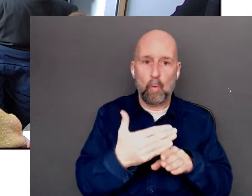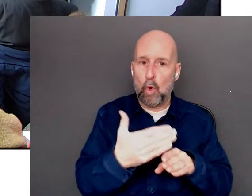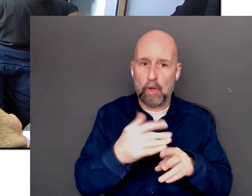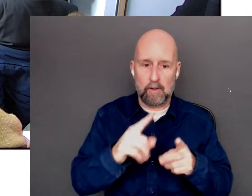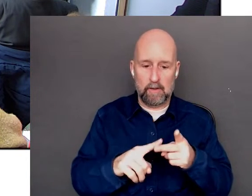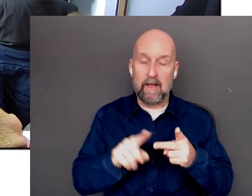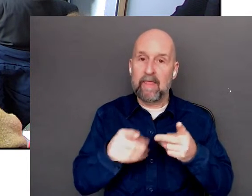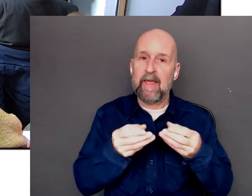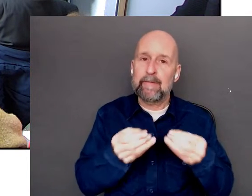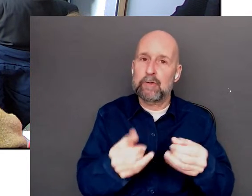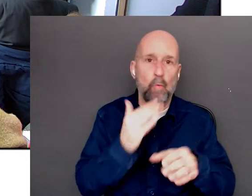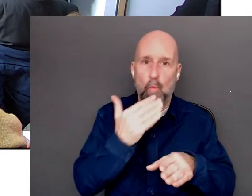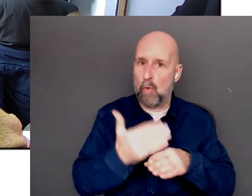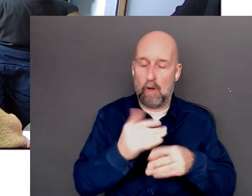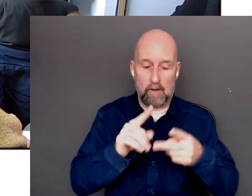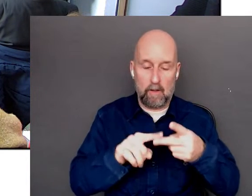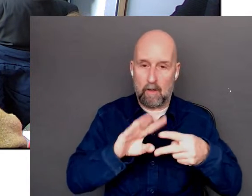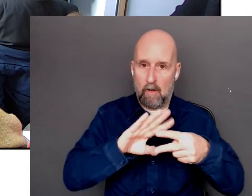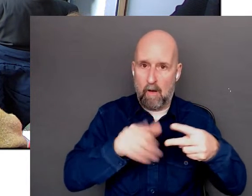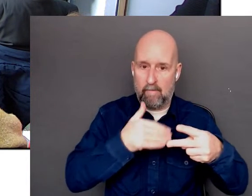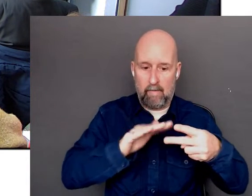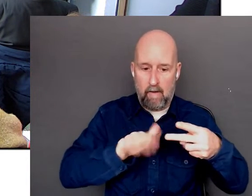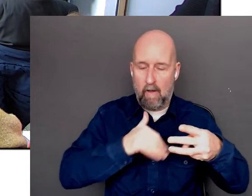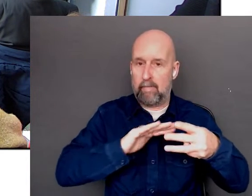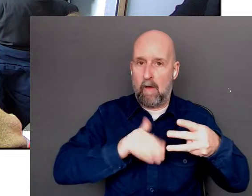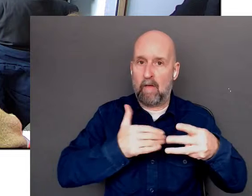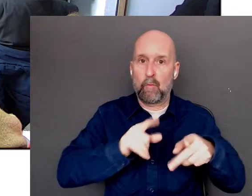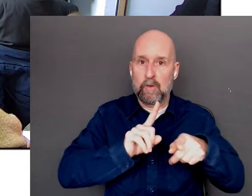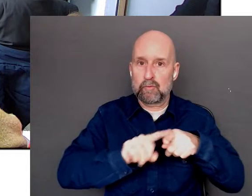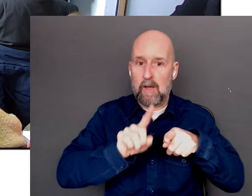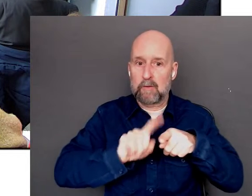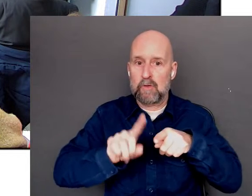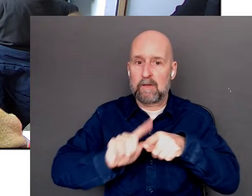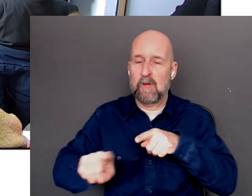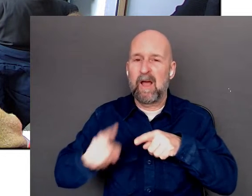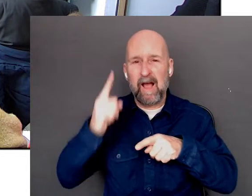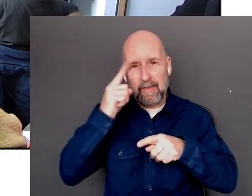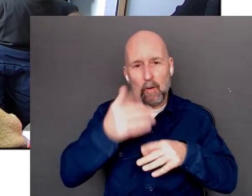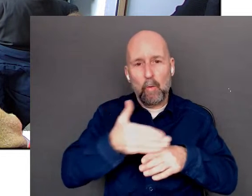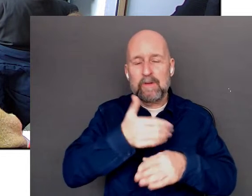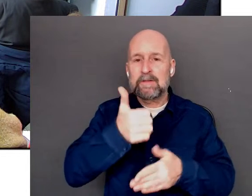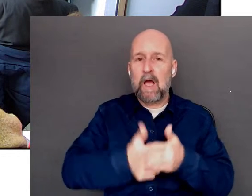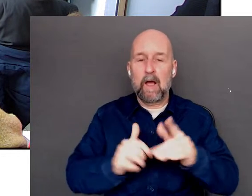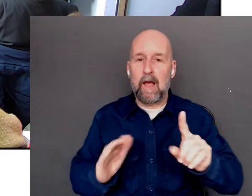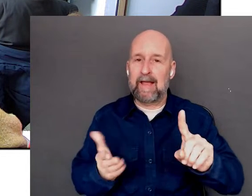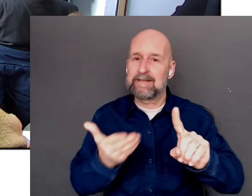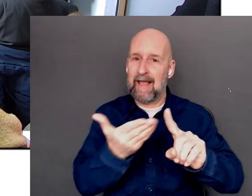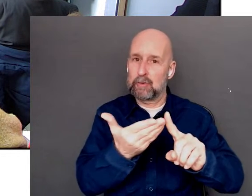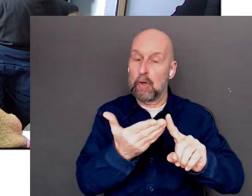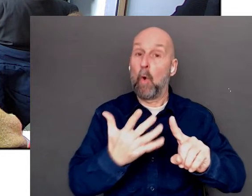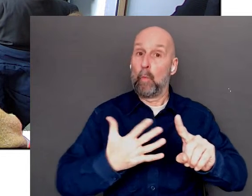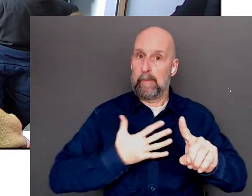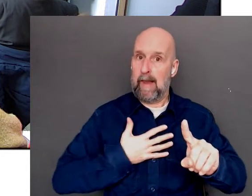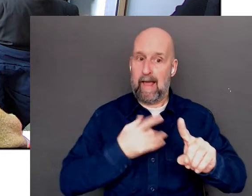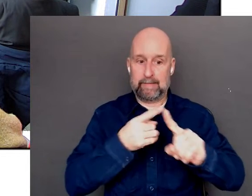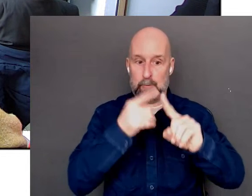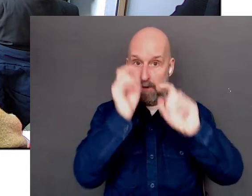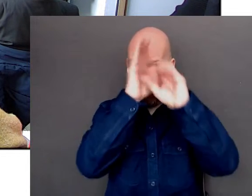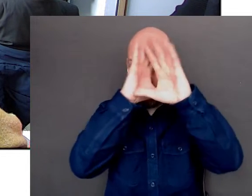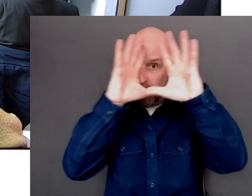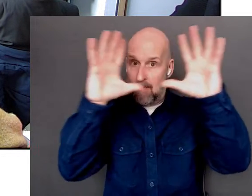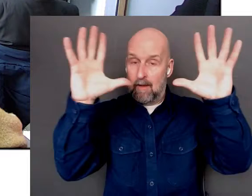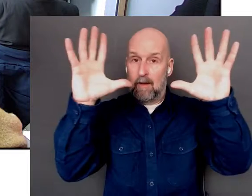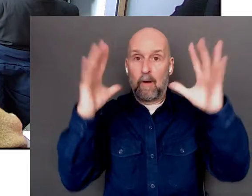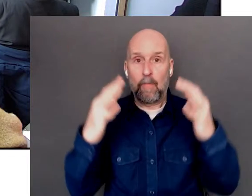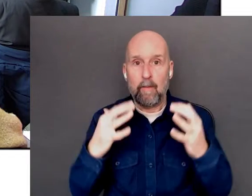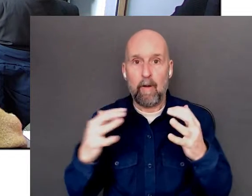we try and we try. So yes, in a way, I think we start from intention that we'd like to what the public to do,